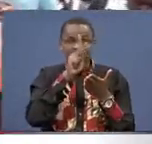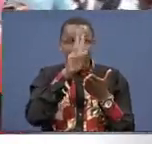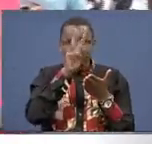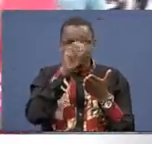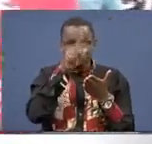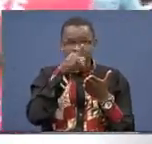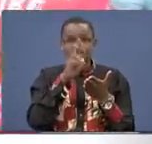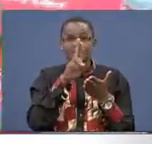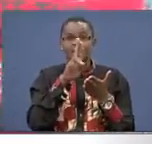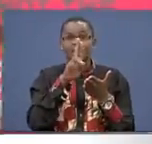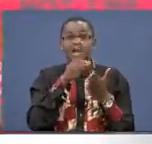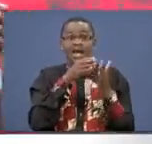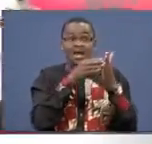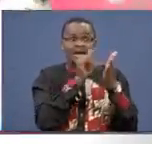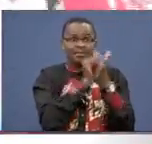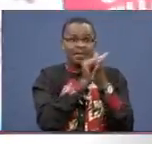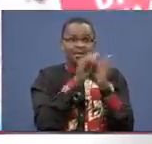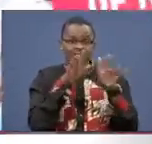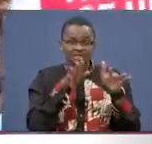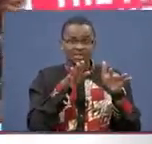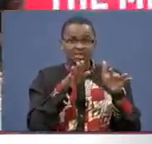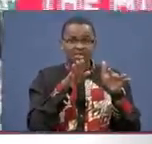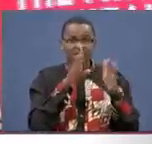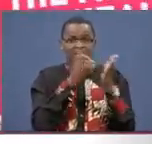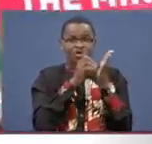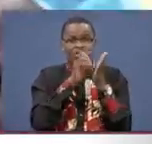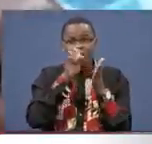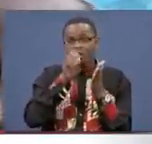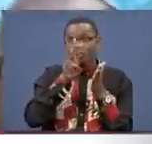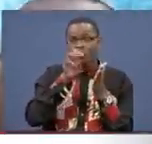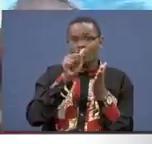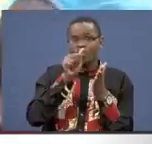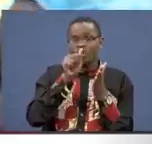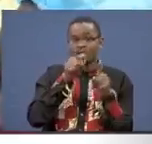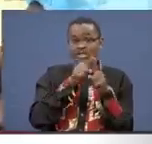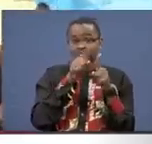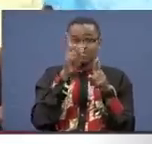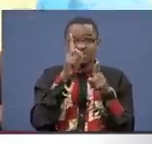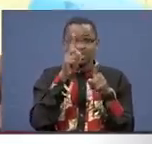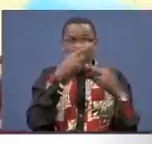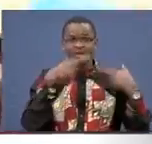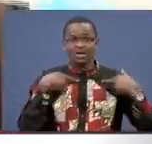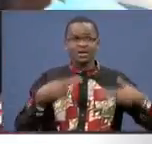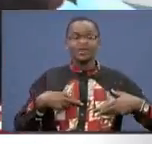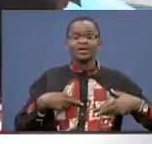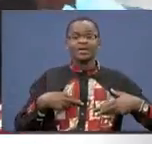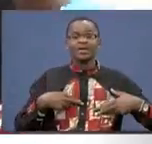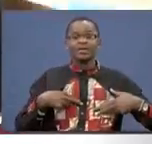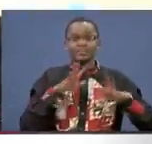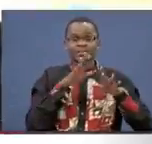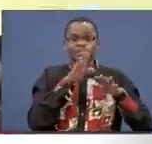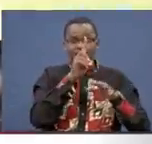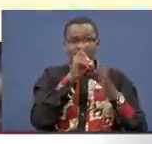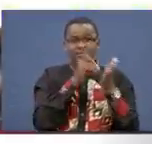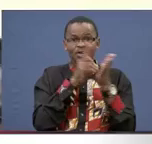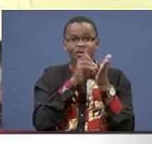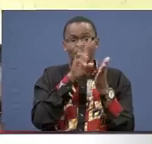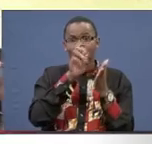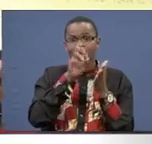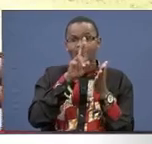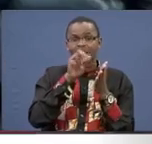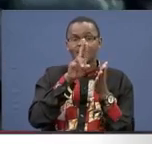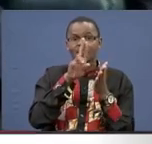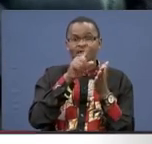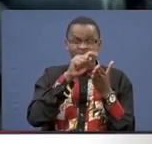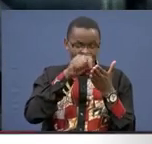officials led by the Secretary General Dr. Omo Luga and the Ministry of Health Cabinet Secretary Dr. Cleopa Mailu. The